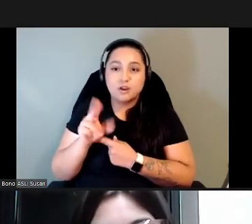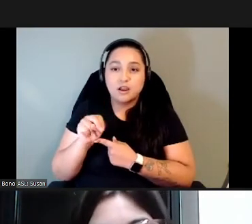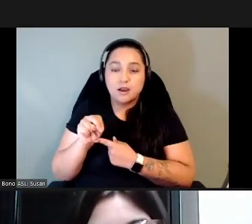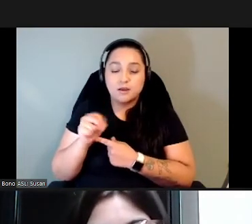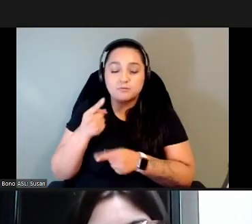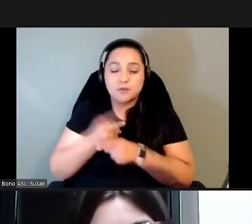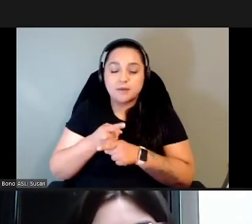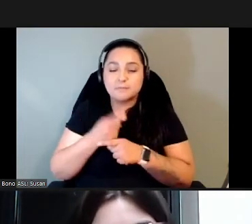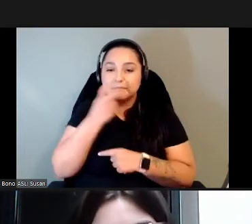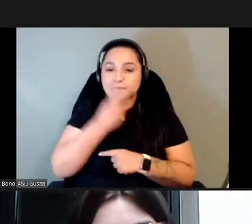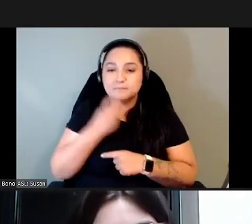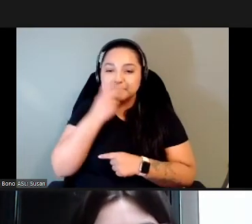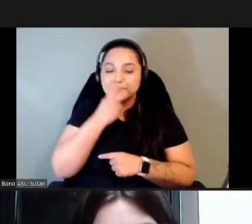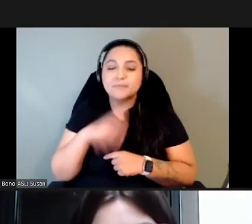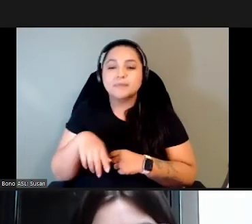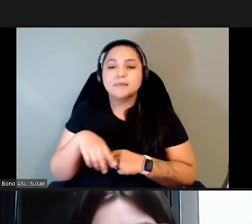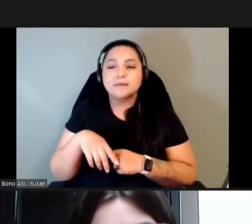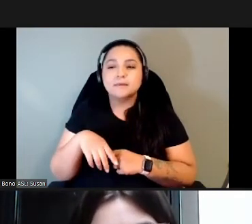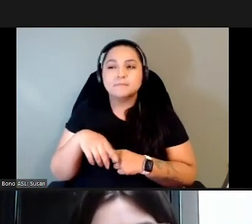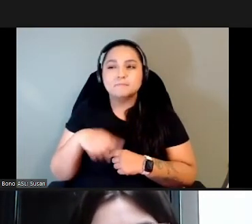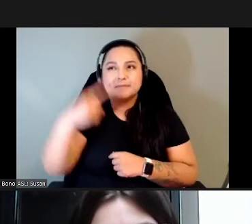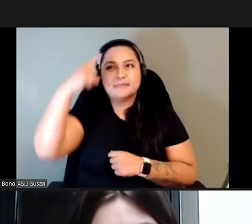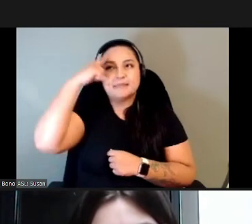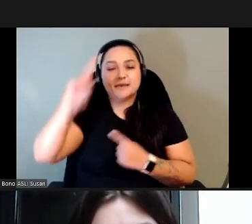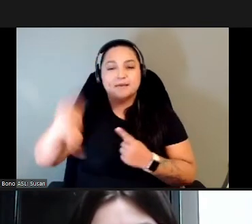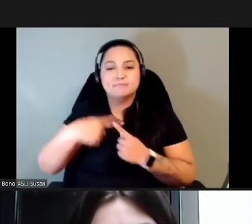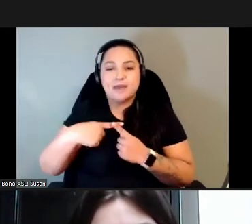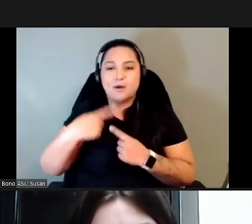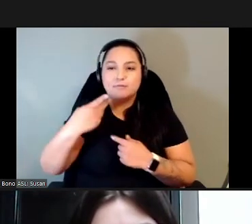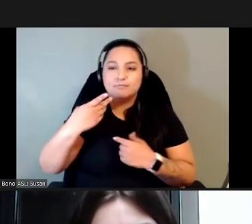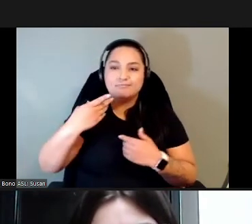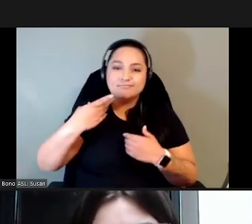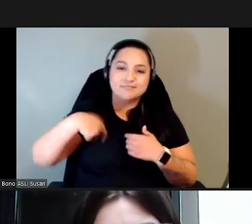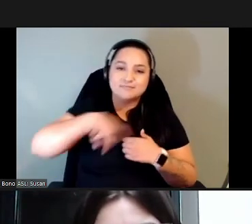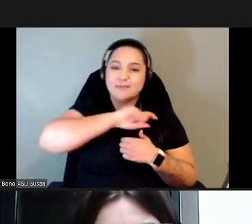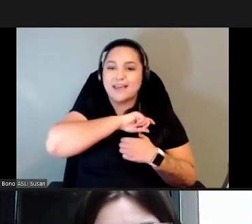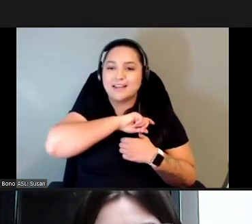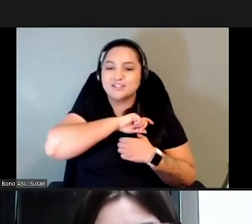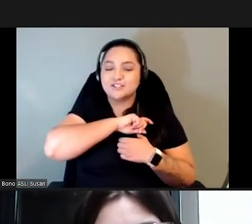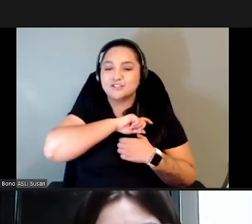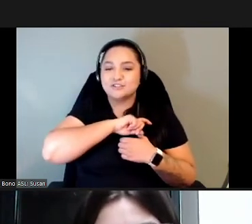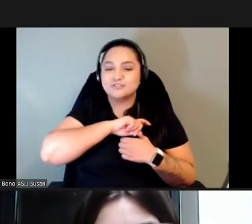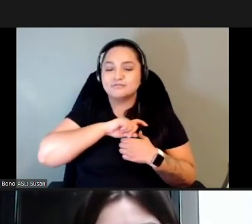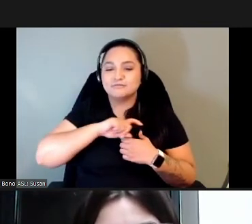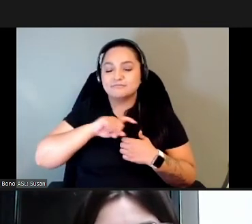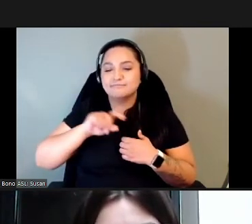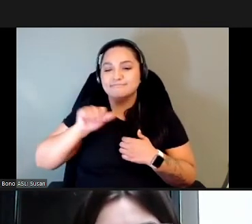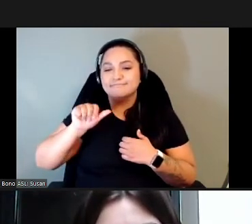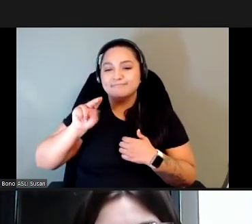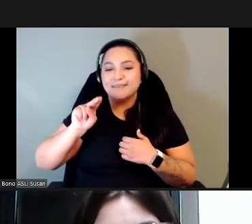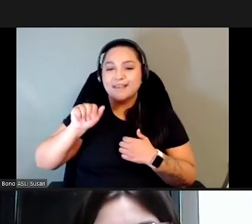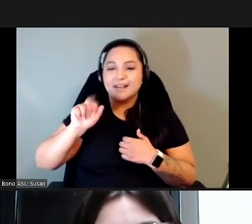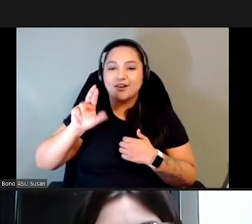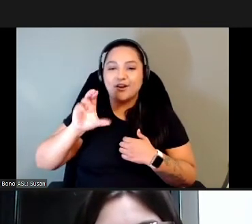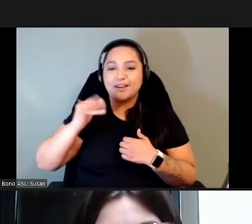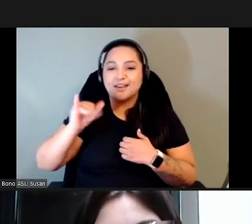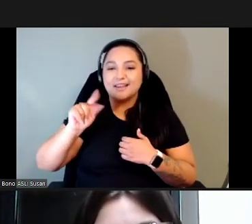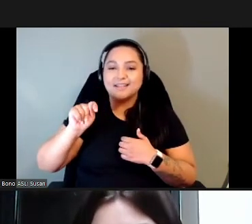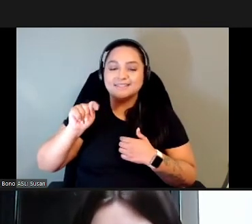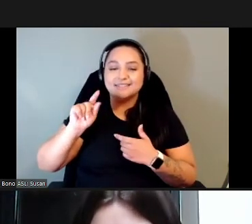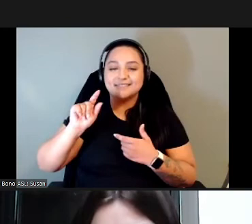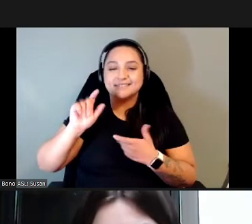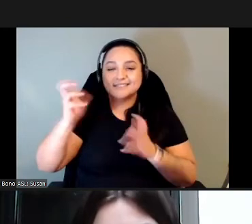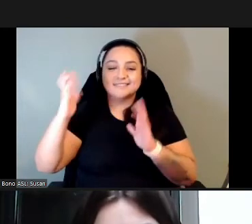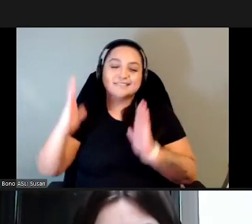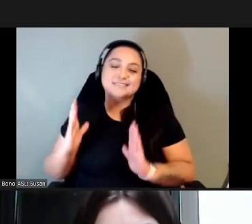I'm called to mind the Spanish anarchists. And this is where I was hesitating. But I for me, this